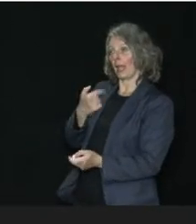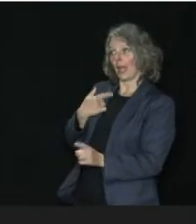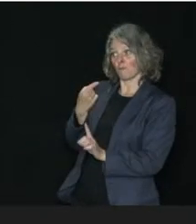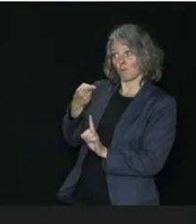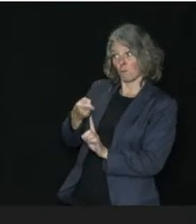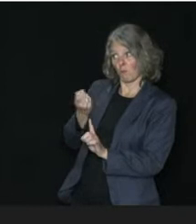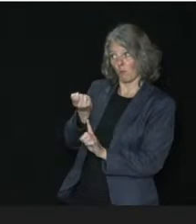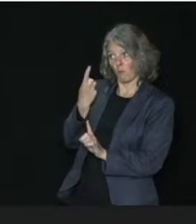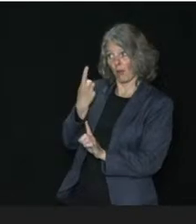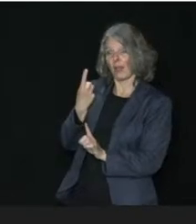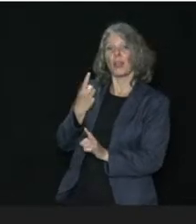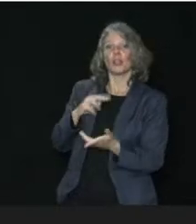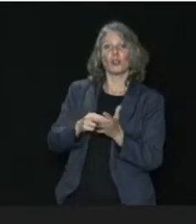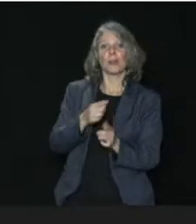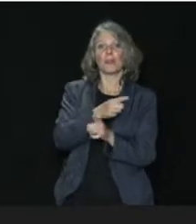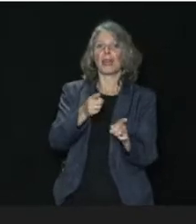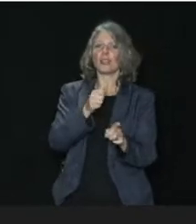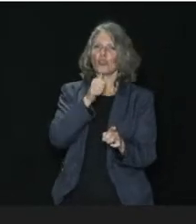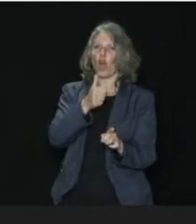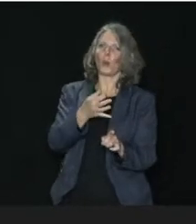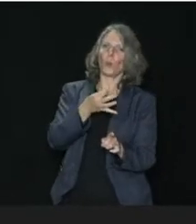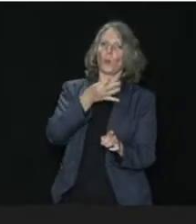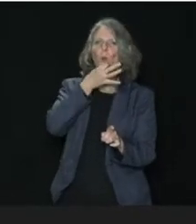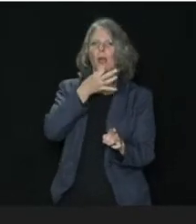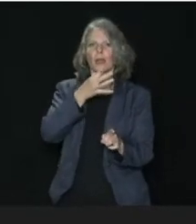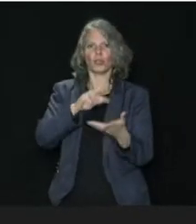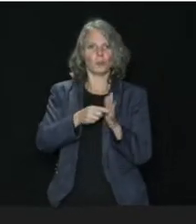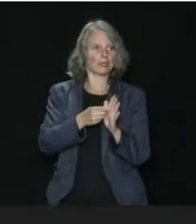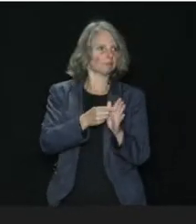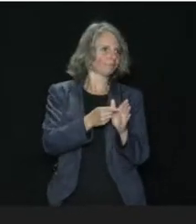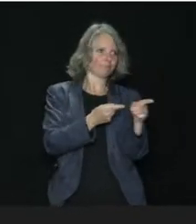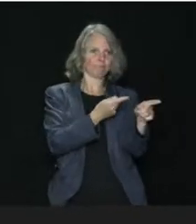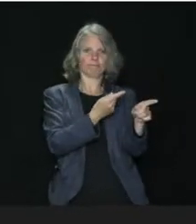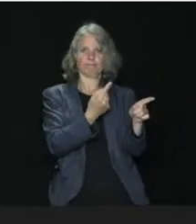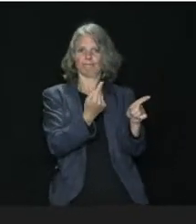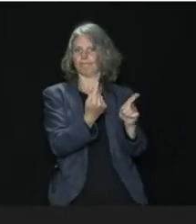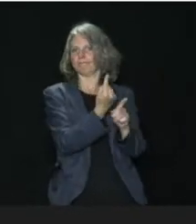about non-experts. You're talking about the man in the street who